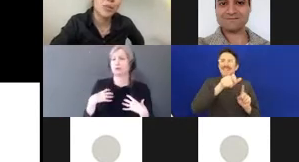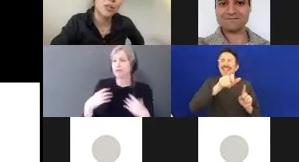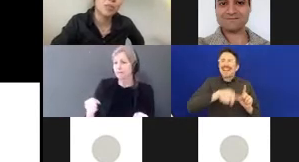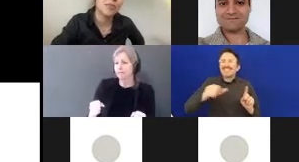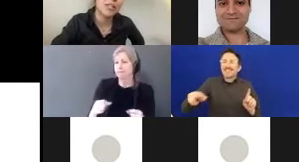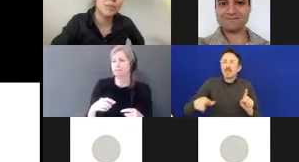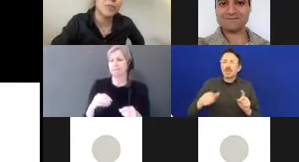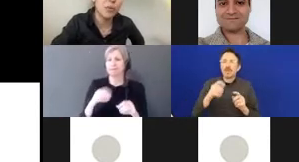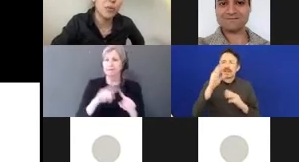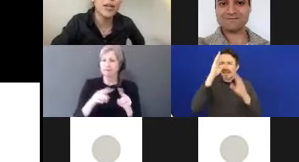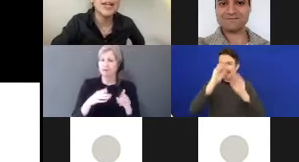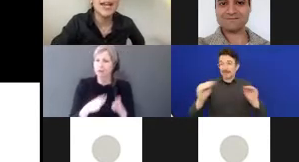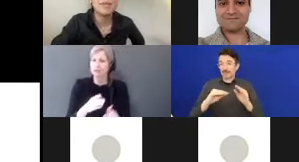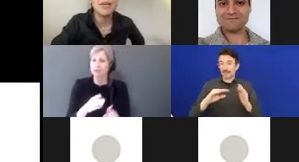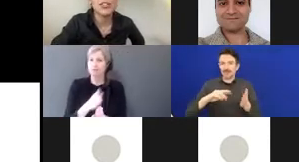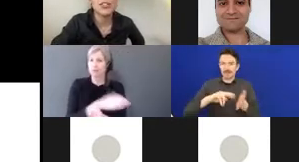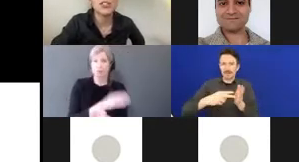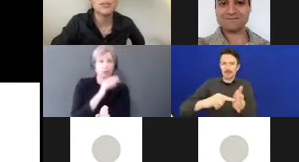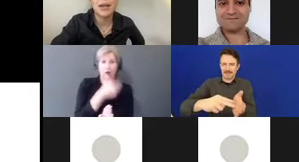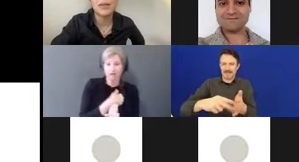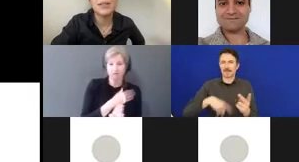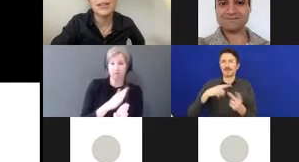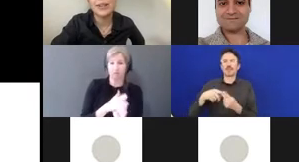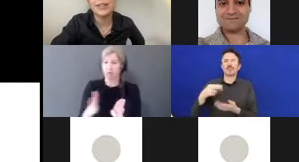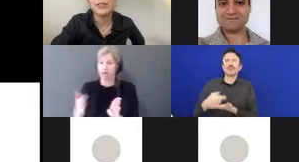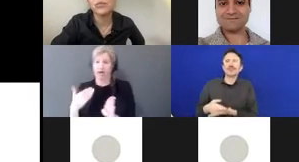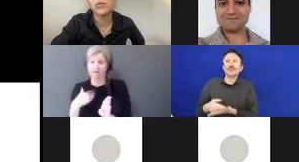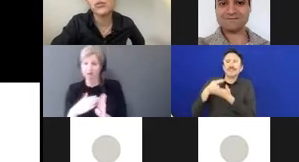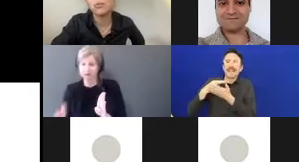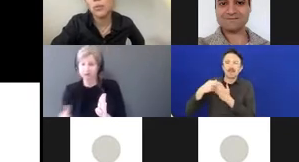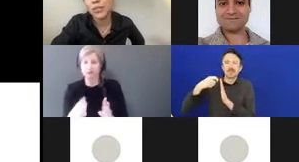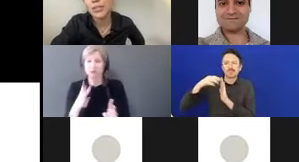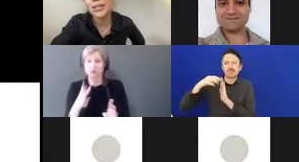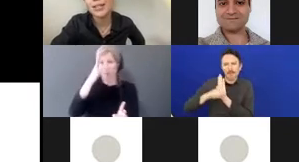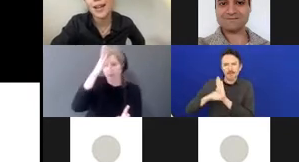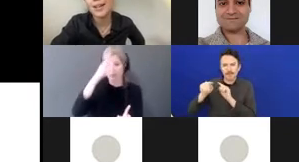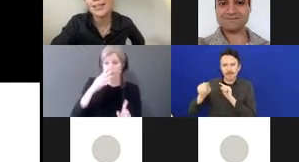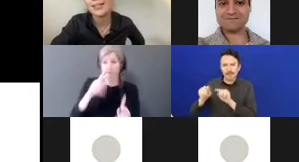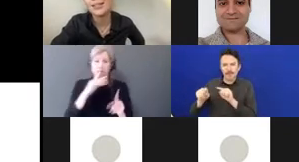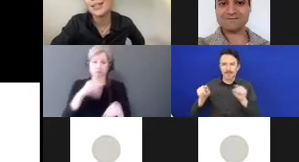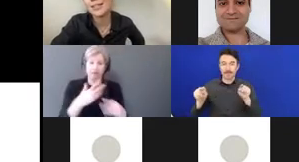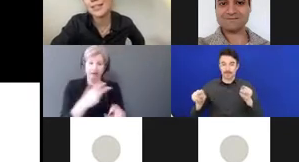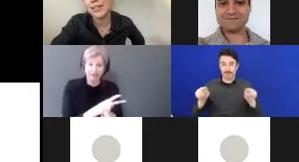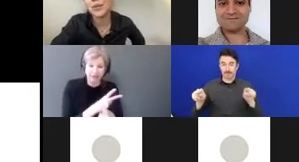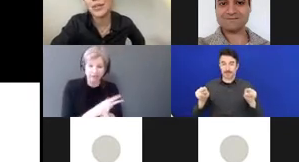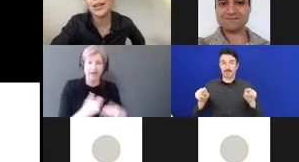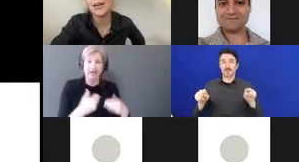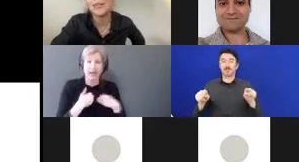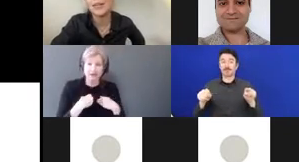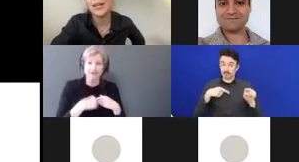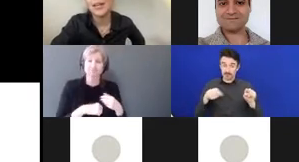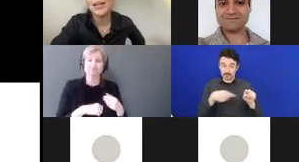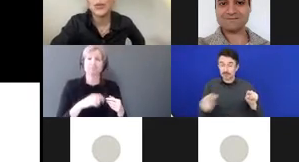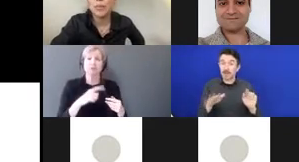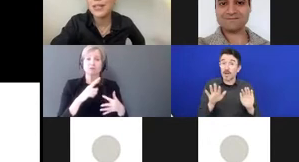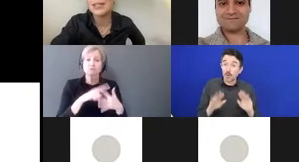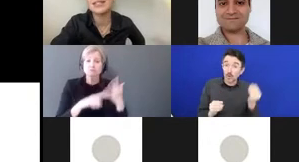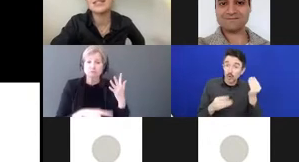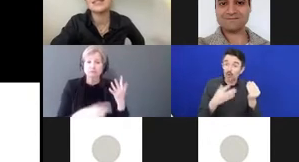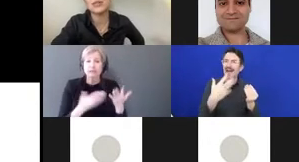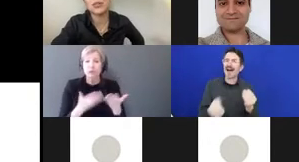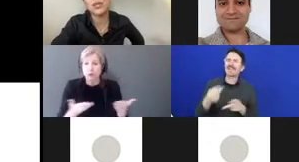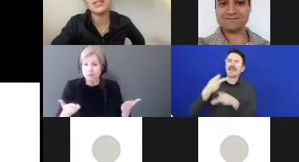that were not provided before, and making sure the parents and caregivers were supported and had the necessary